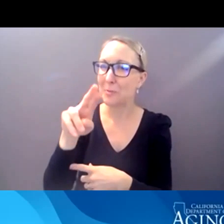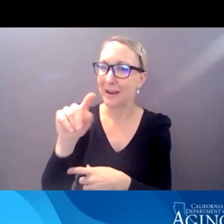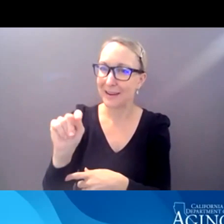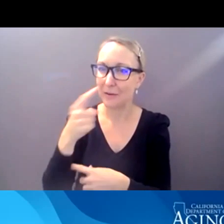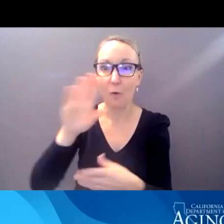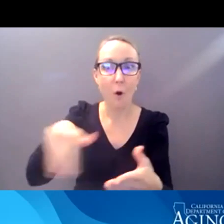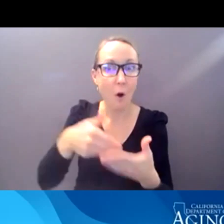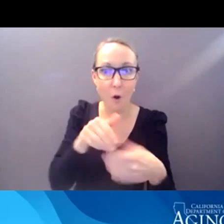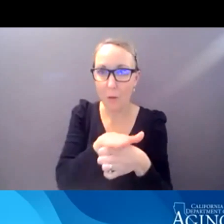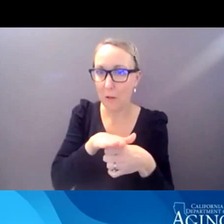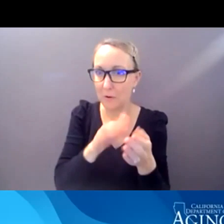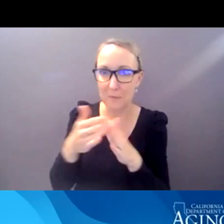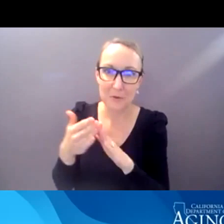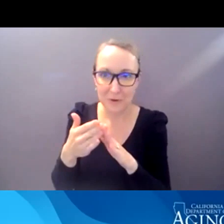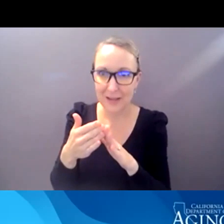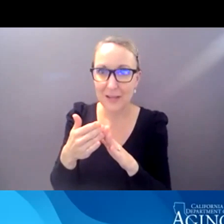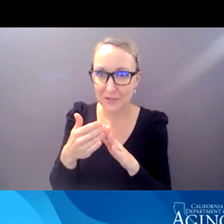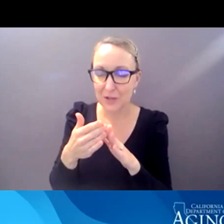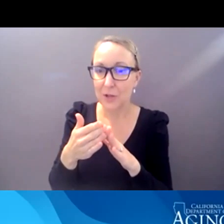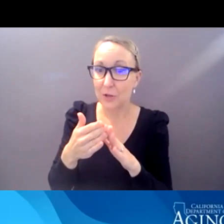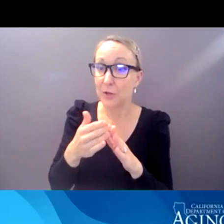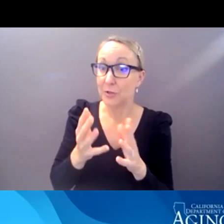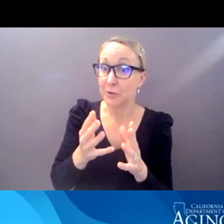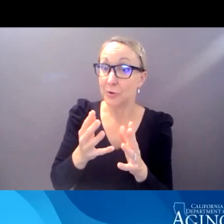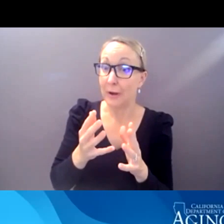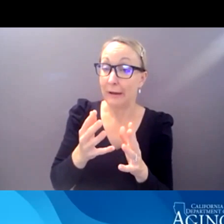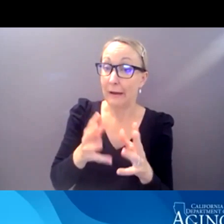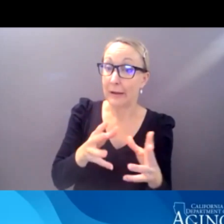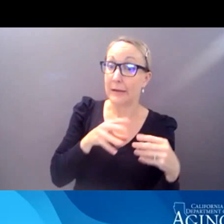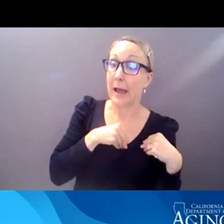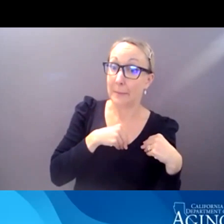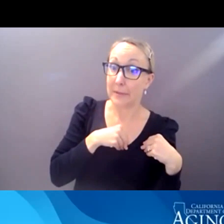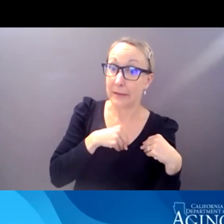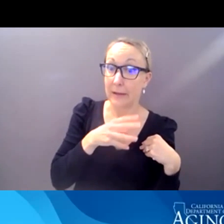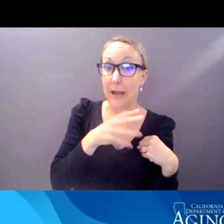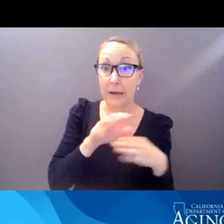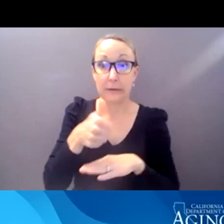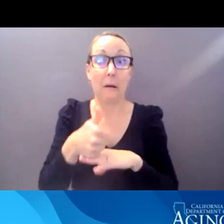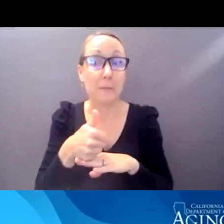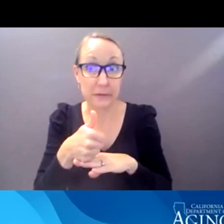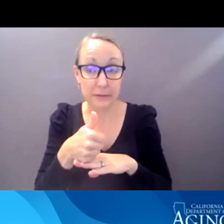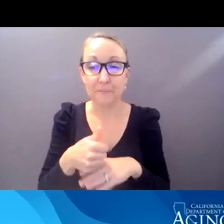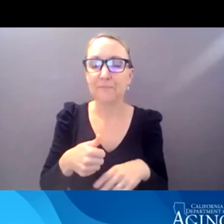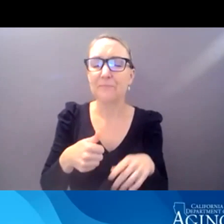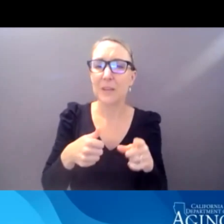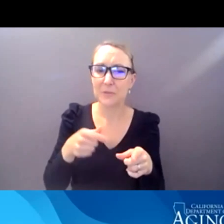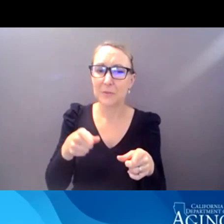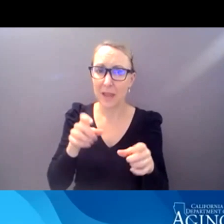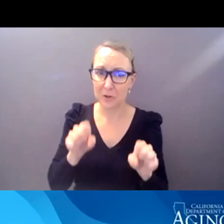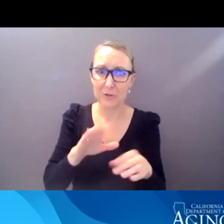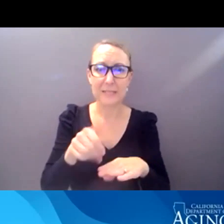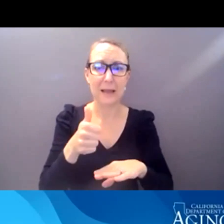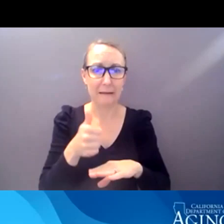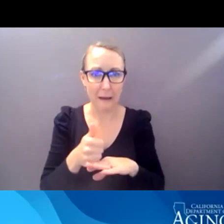adapt and adopt. Both words are important, adapt and adopt, to deliver person-centered, equity-focused, and